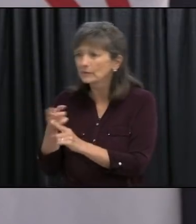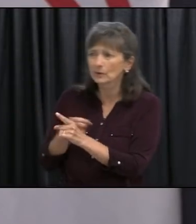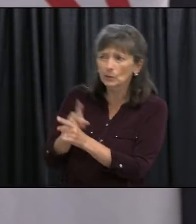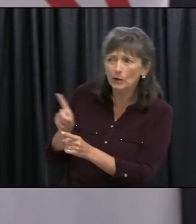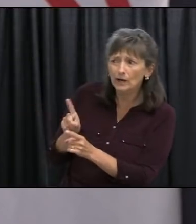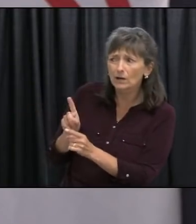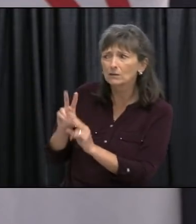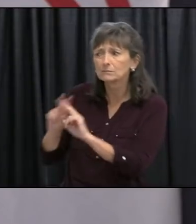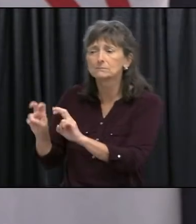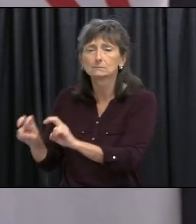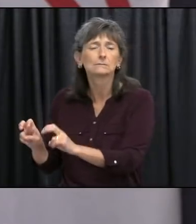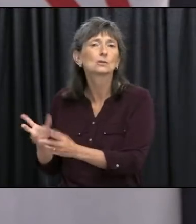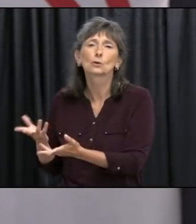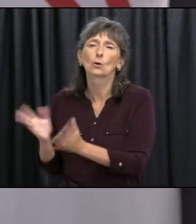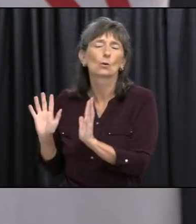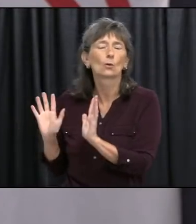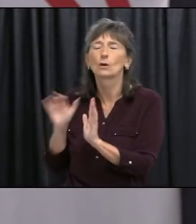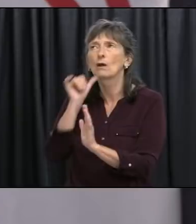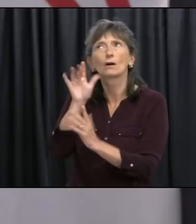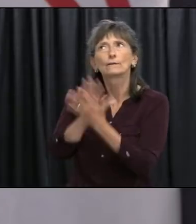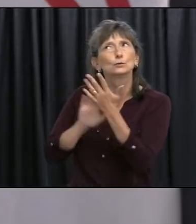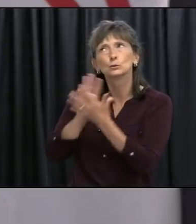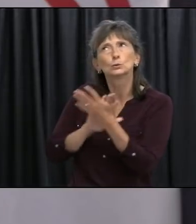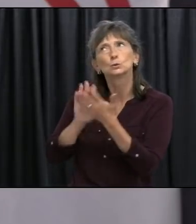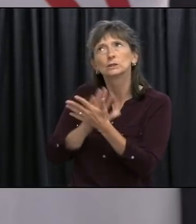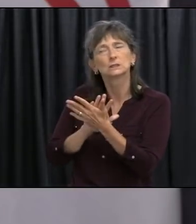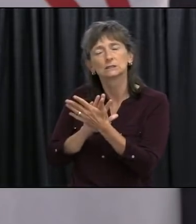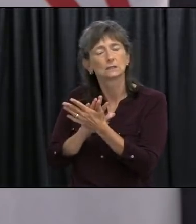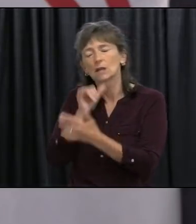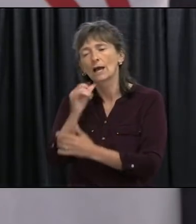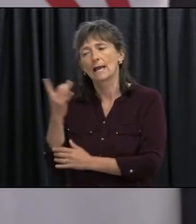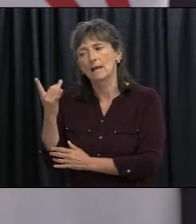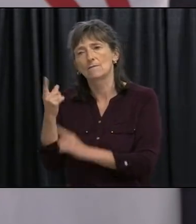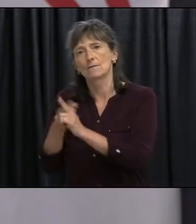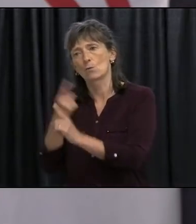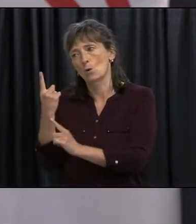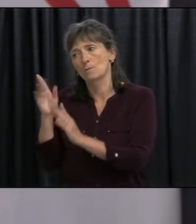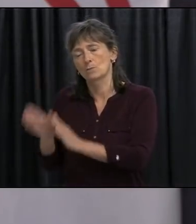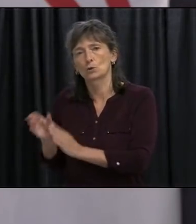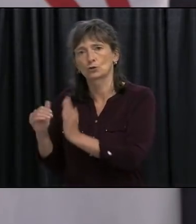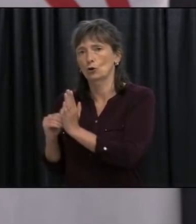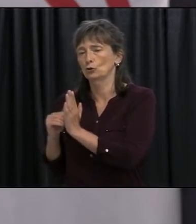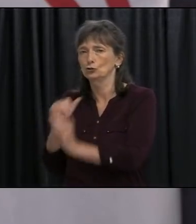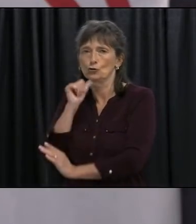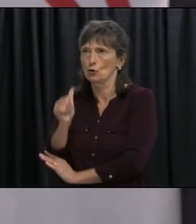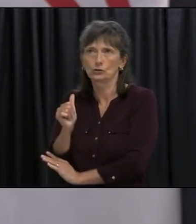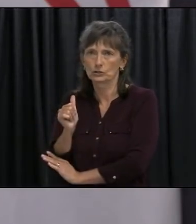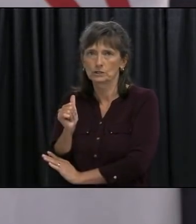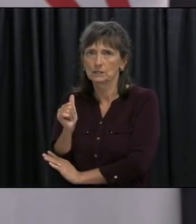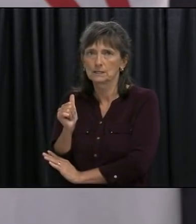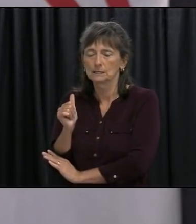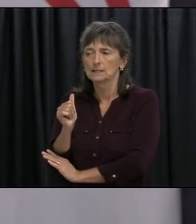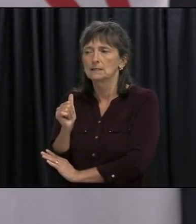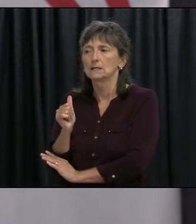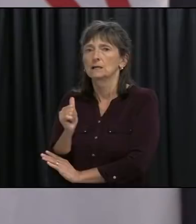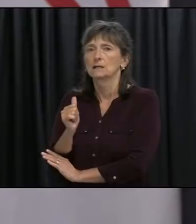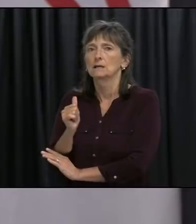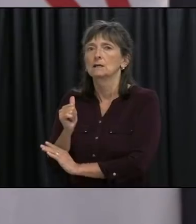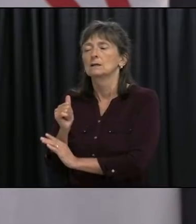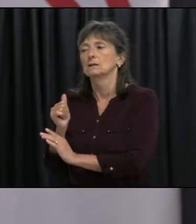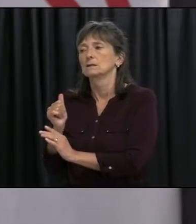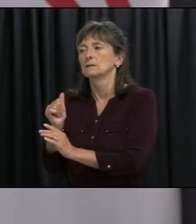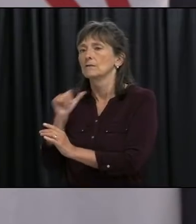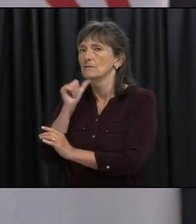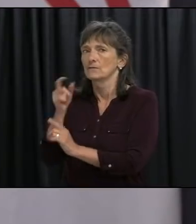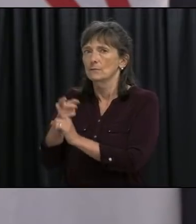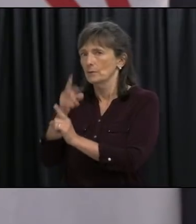exactly what is going on in PEI. So I wouldn't want to get information out there implying that, all those cases are connected to the locum. So